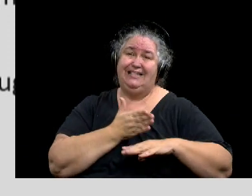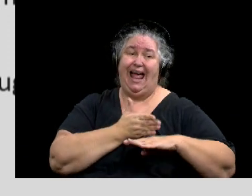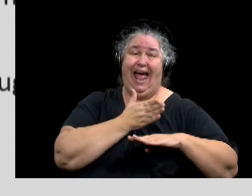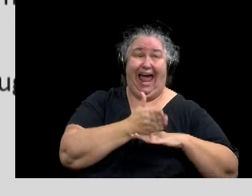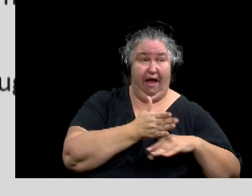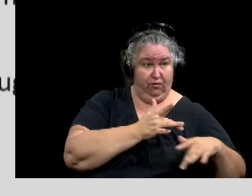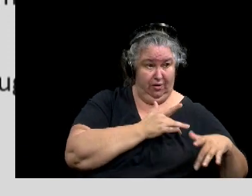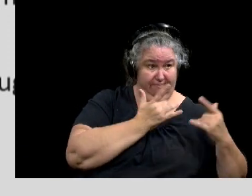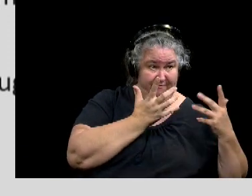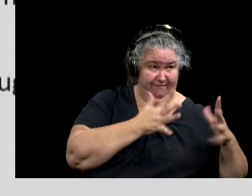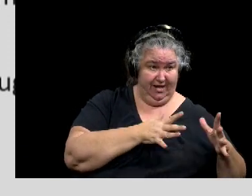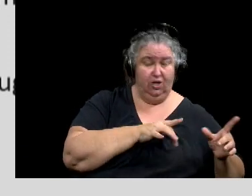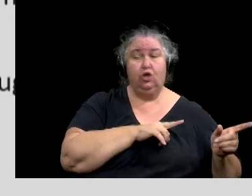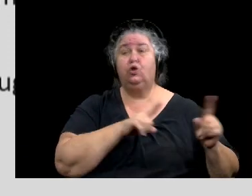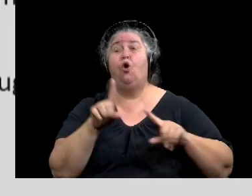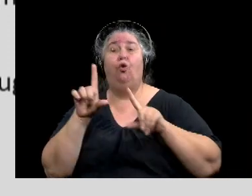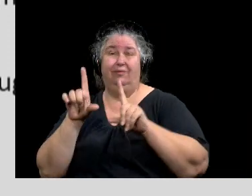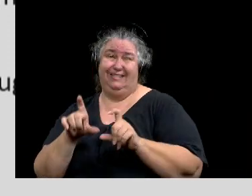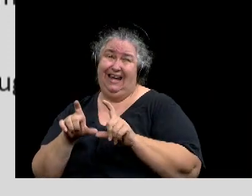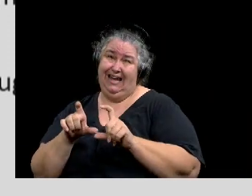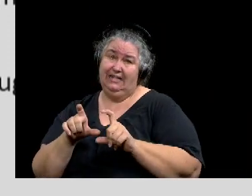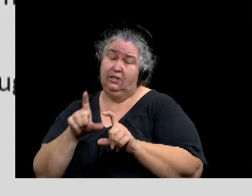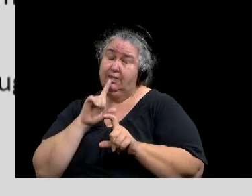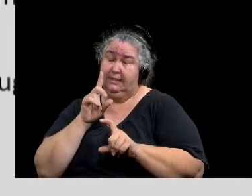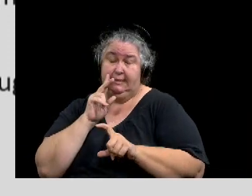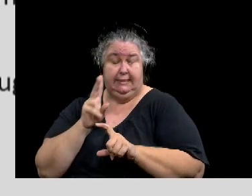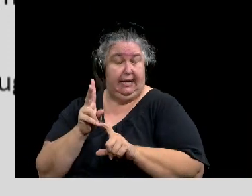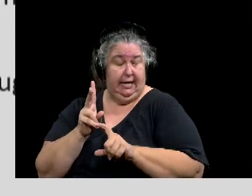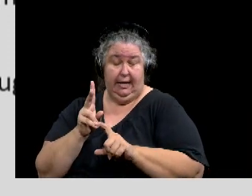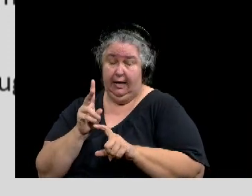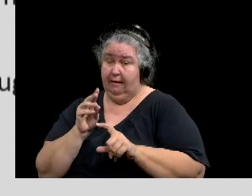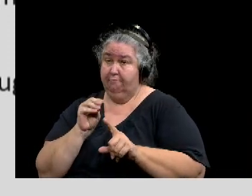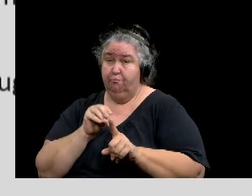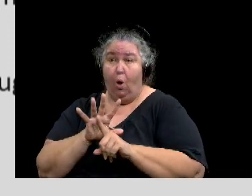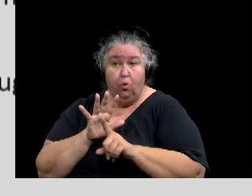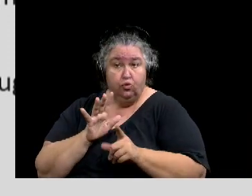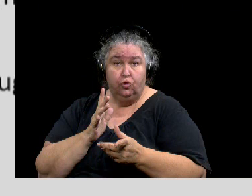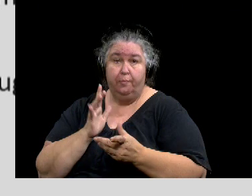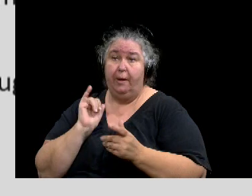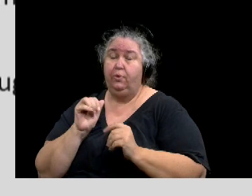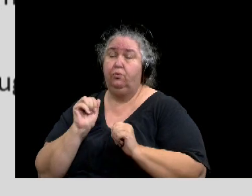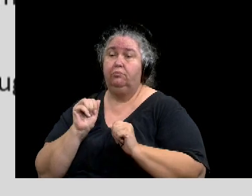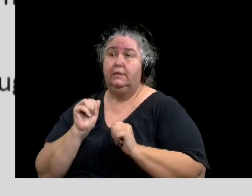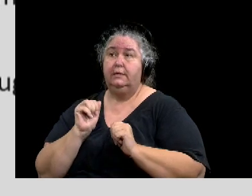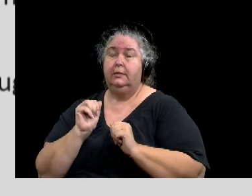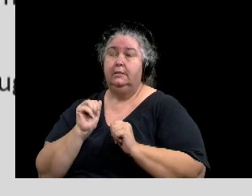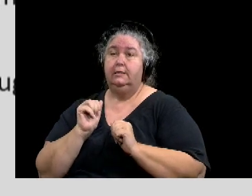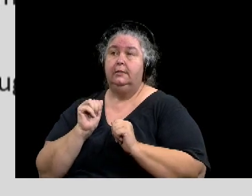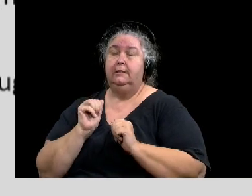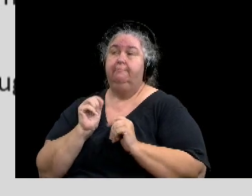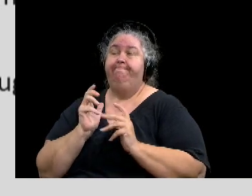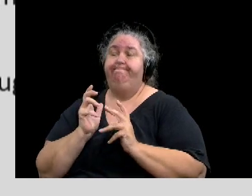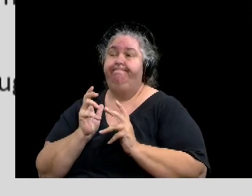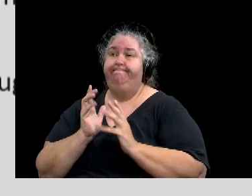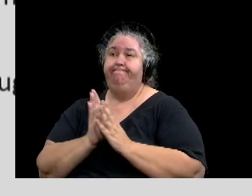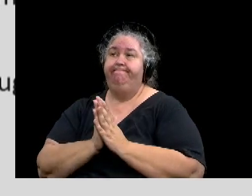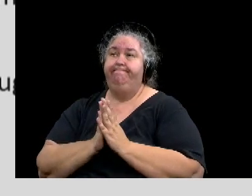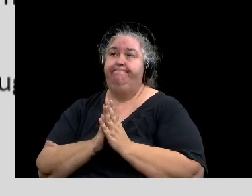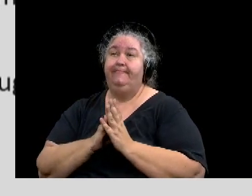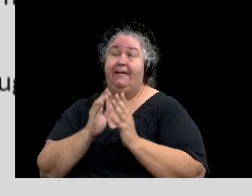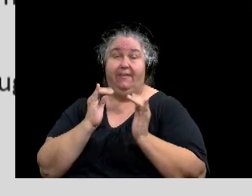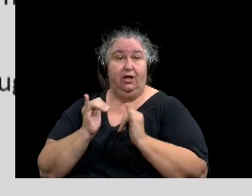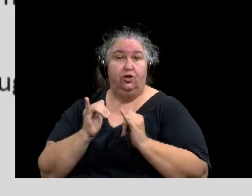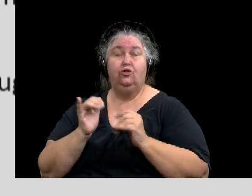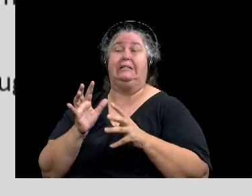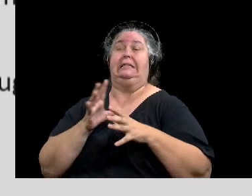event, so that if there is an exposure, it can be, and if individuals do contract